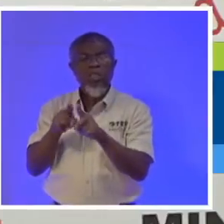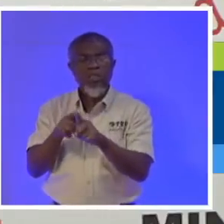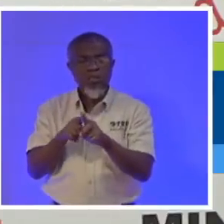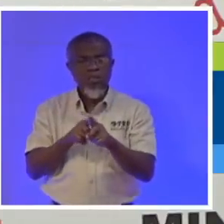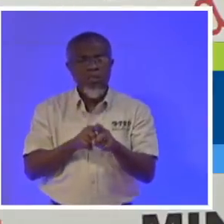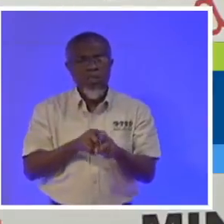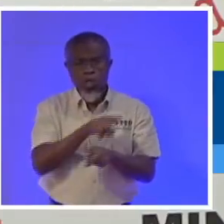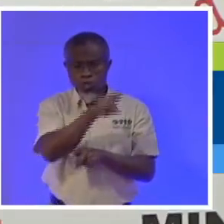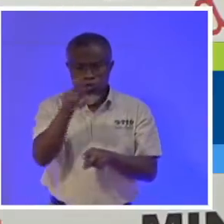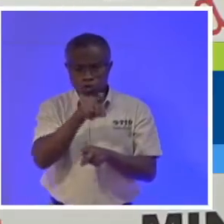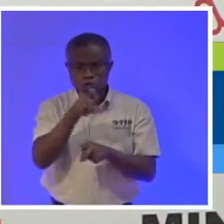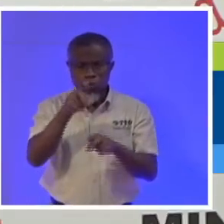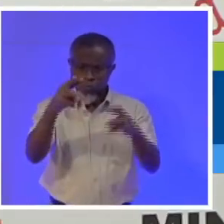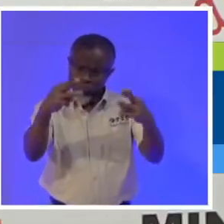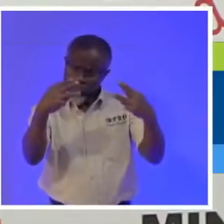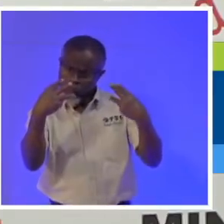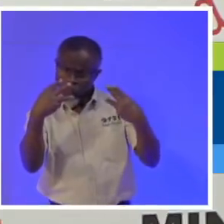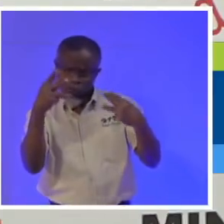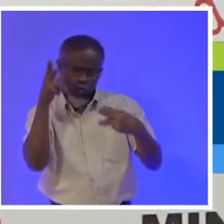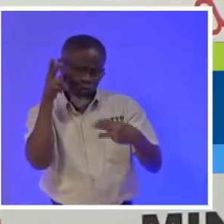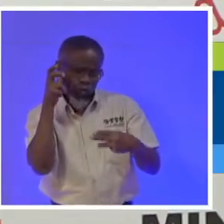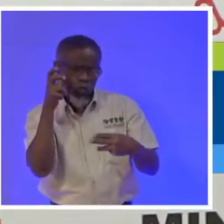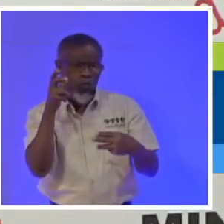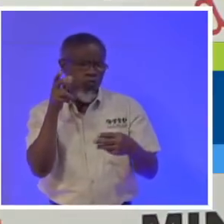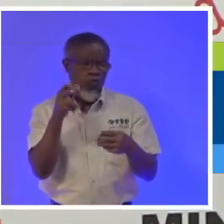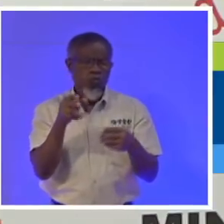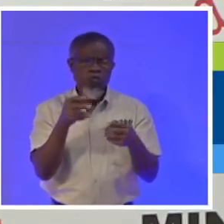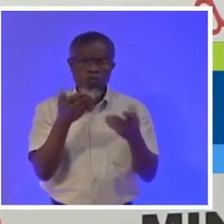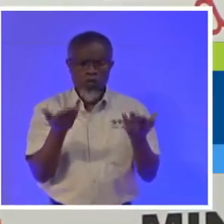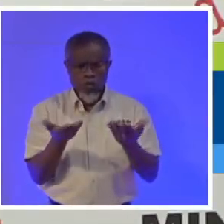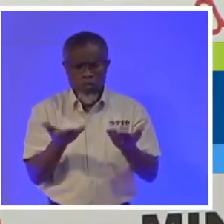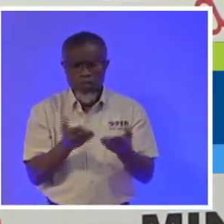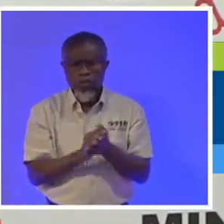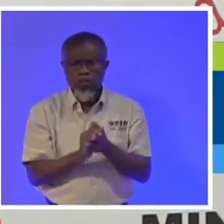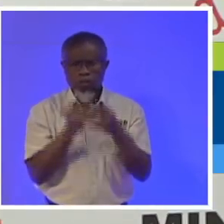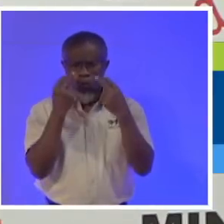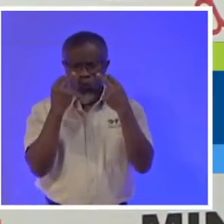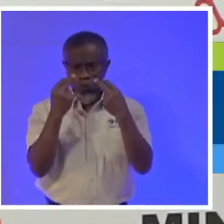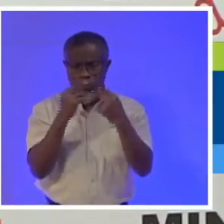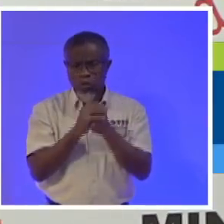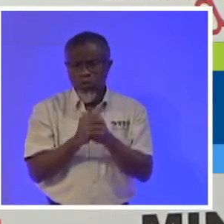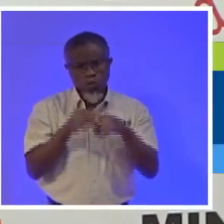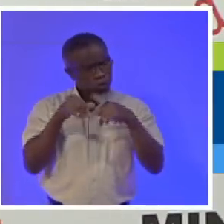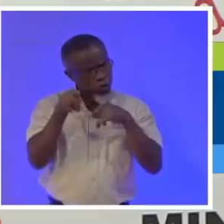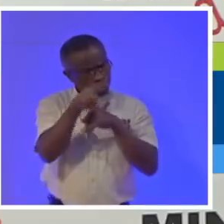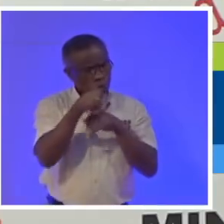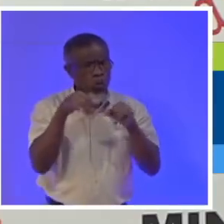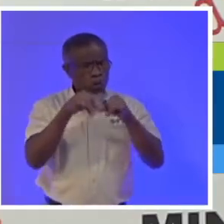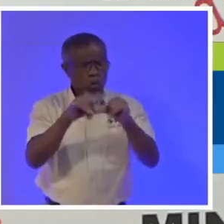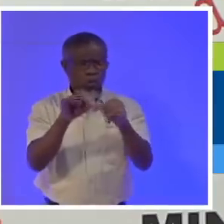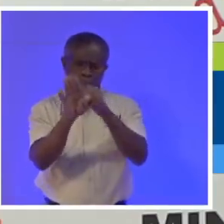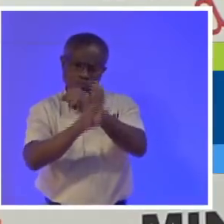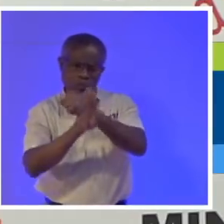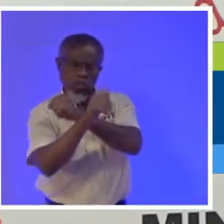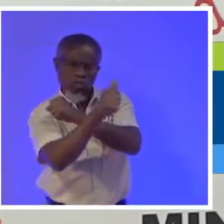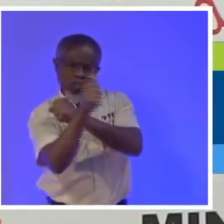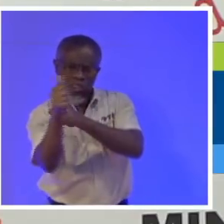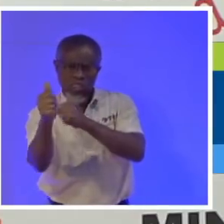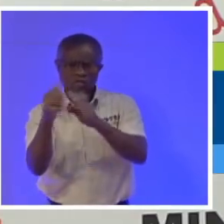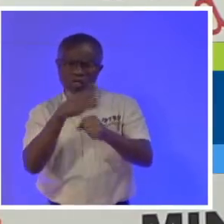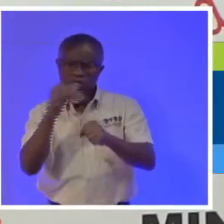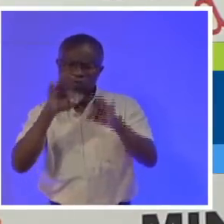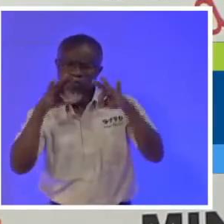for tuning in to this update. In closing, we ask that you please continue to protect yourself and your loved ones.